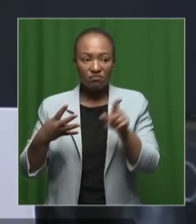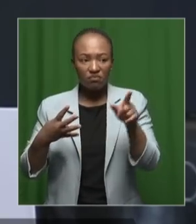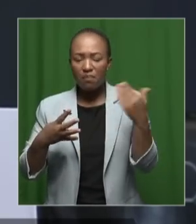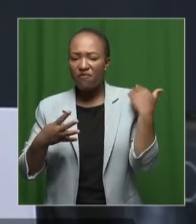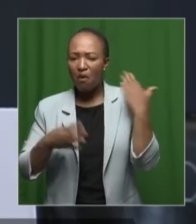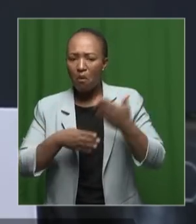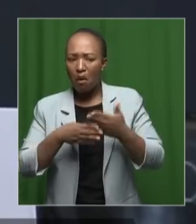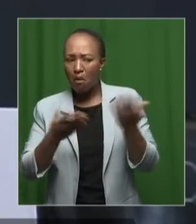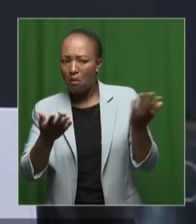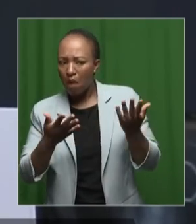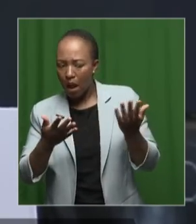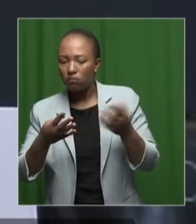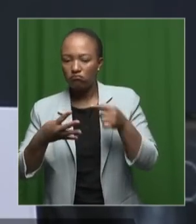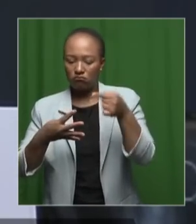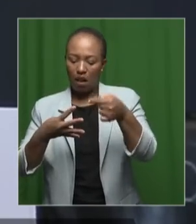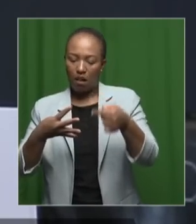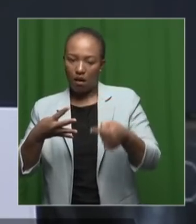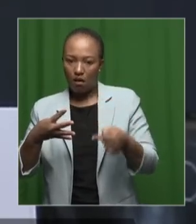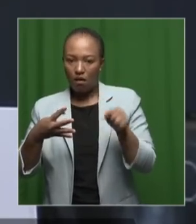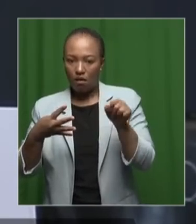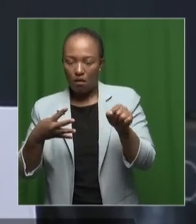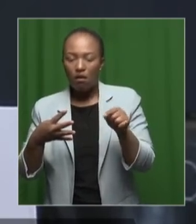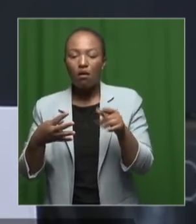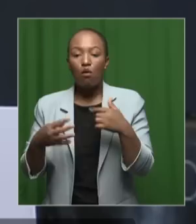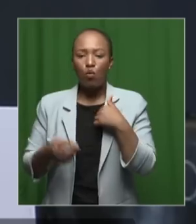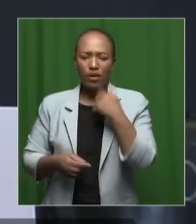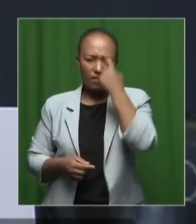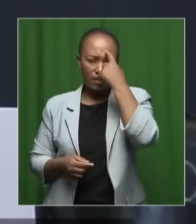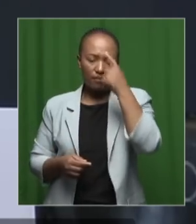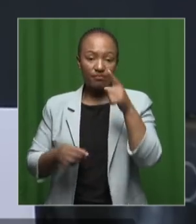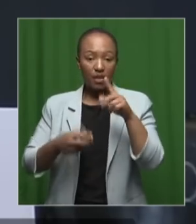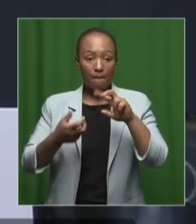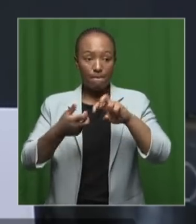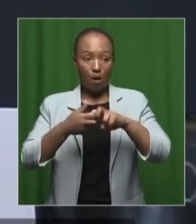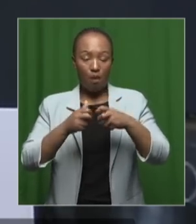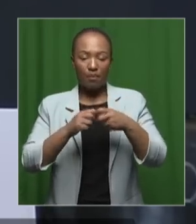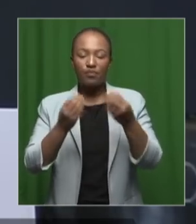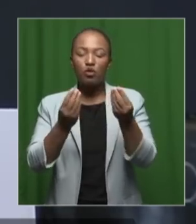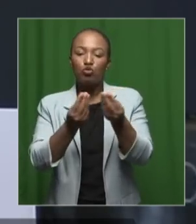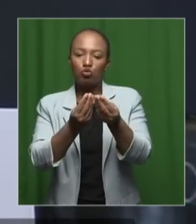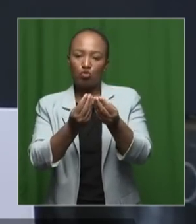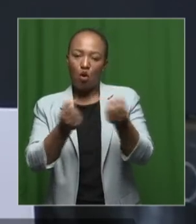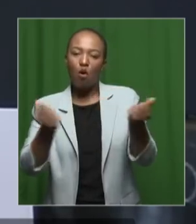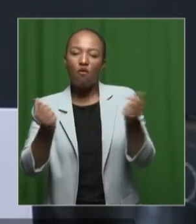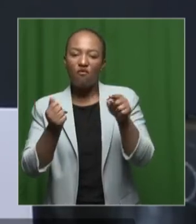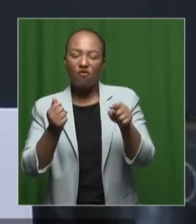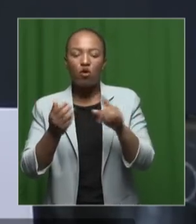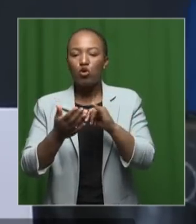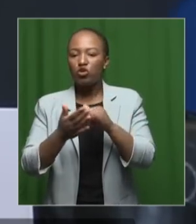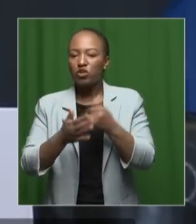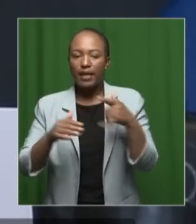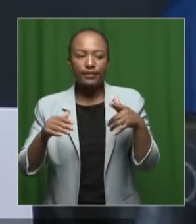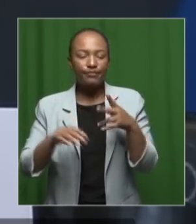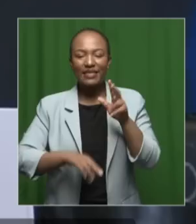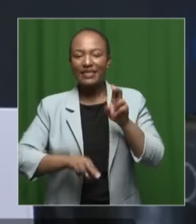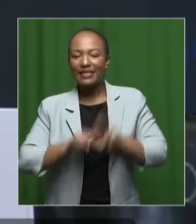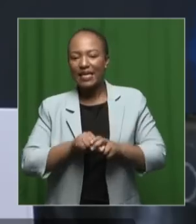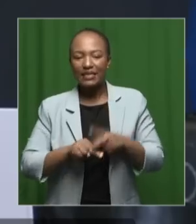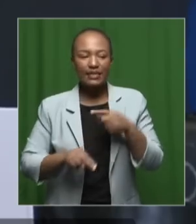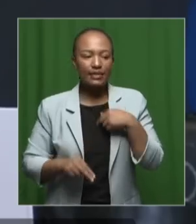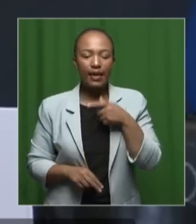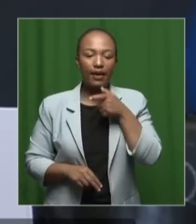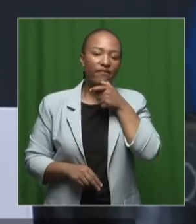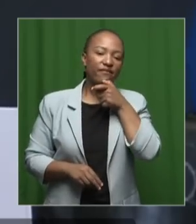been working before, etc., etc. And we think that will solve this problem, not rhetoric, of just sitting here making noise.